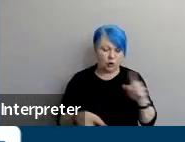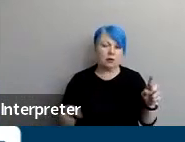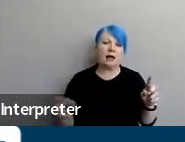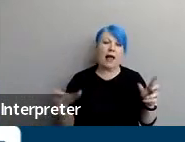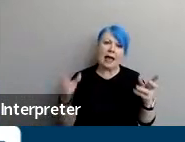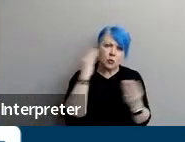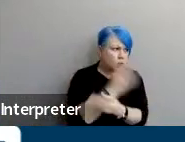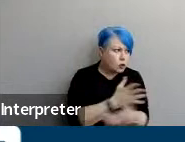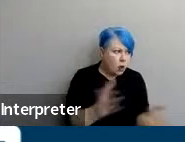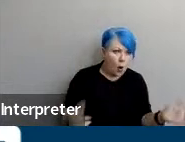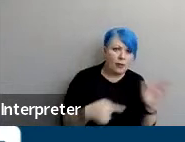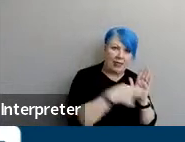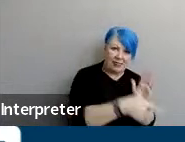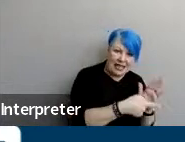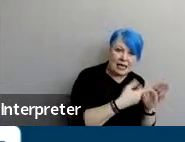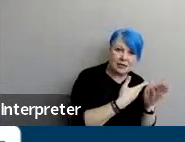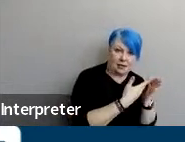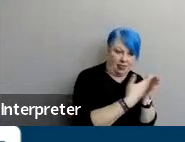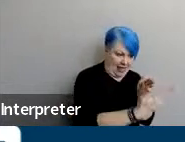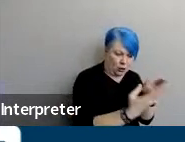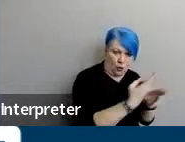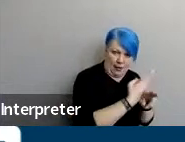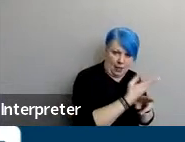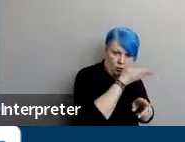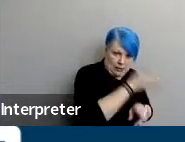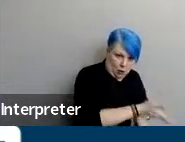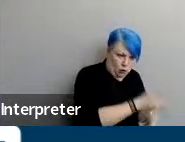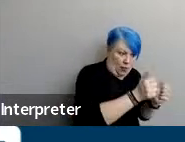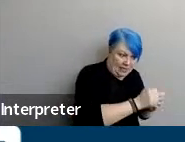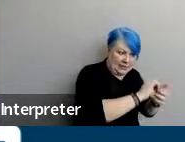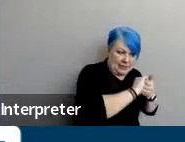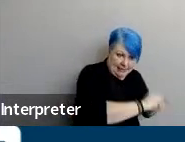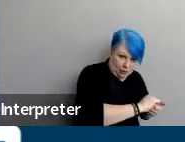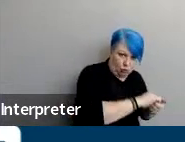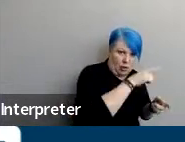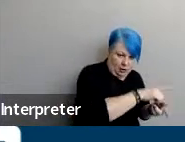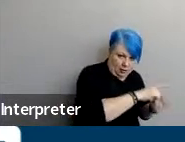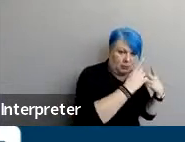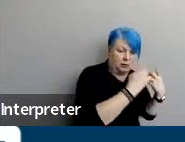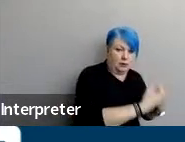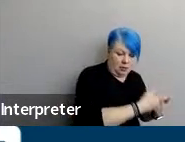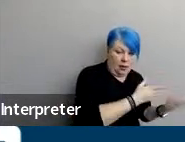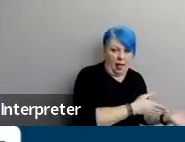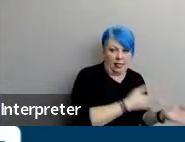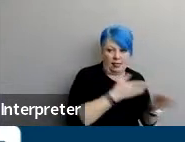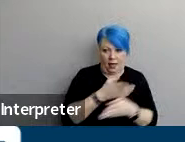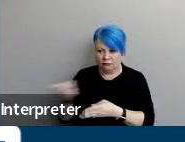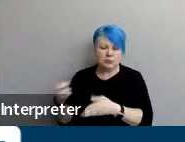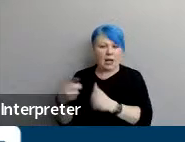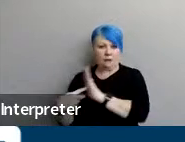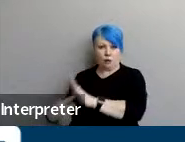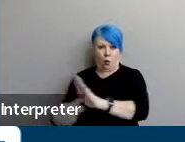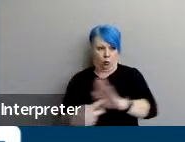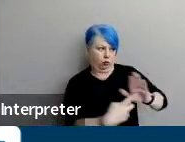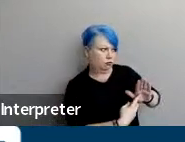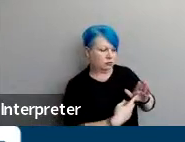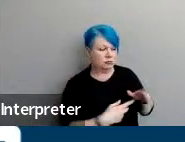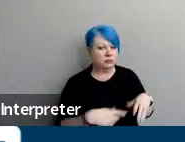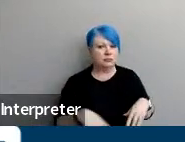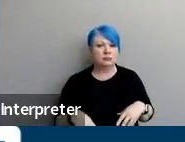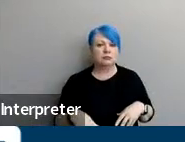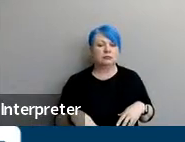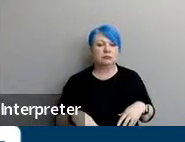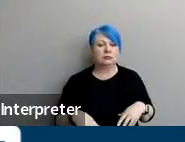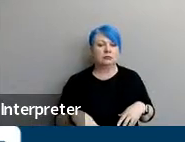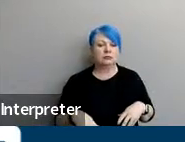partner districts, and to even potentially have some of those partner districts to present that information. Here's where I'm going with this, okay?